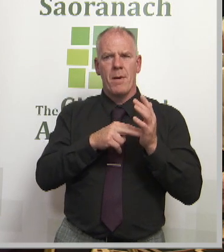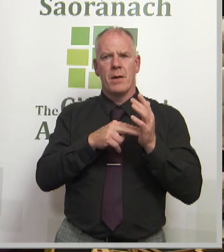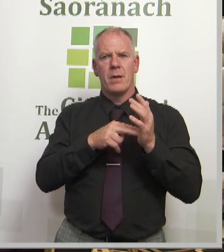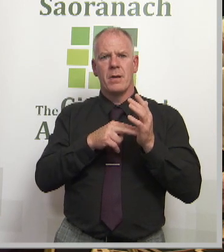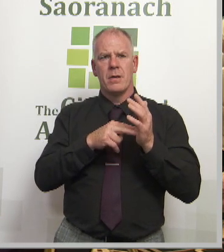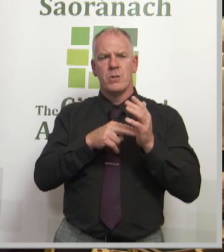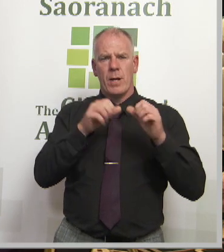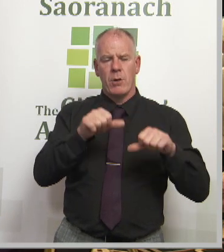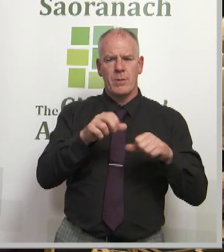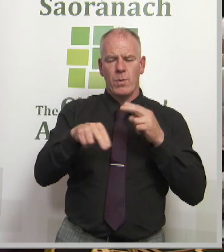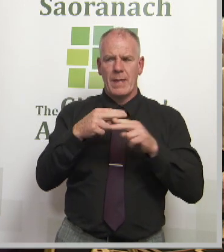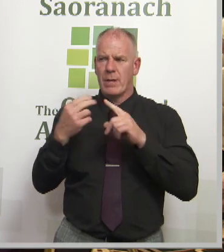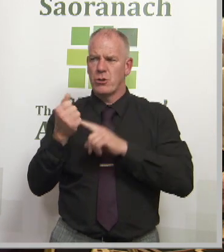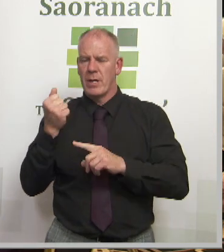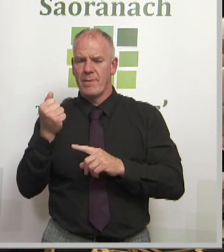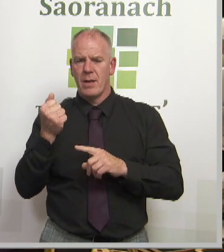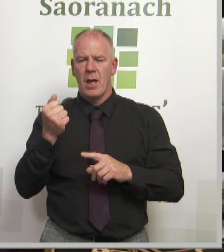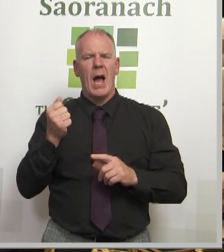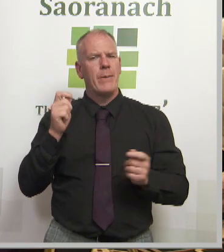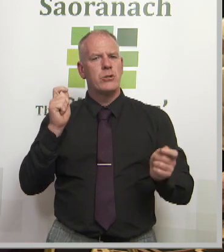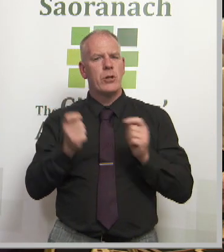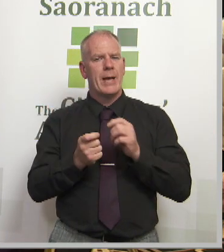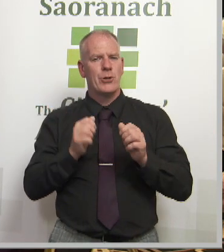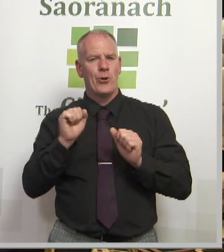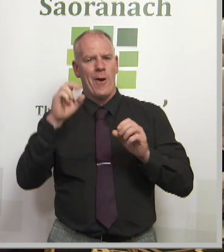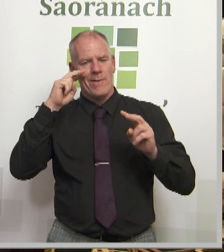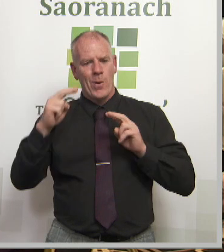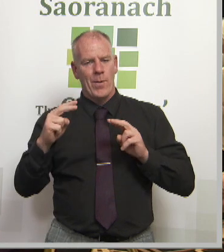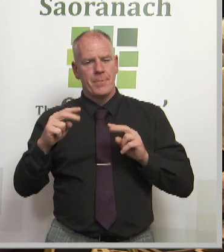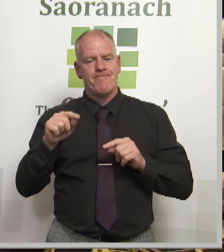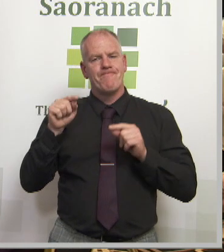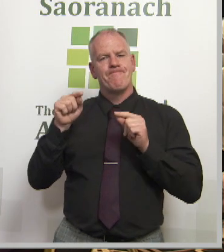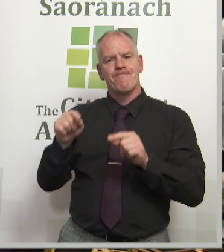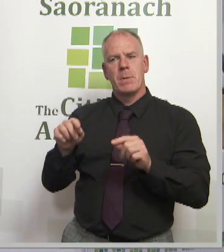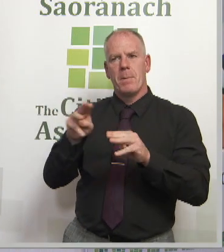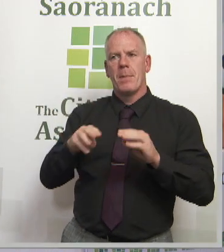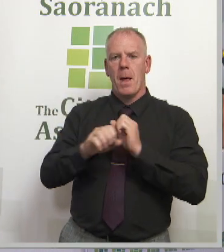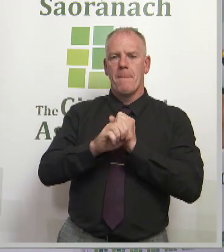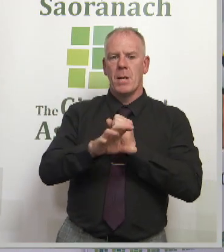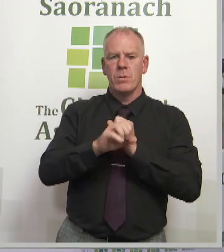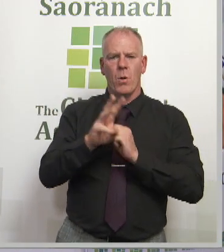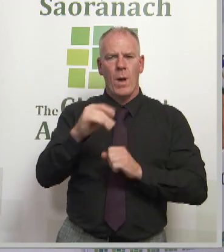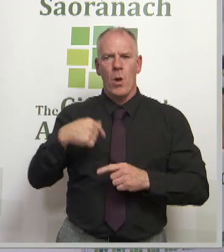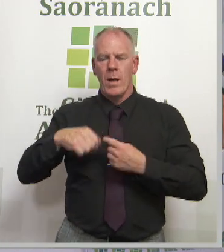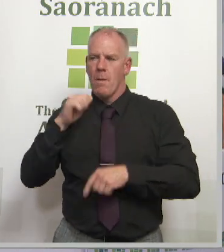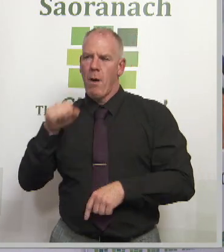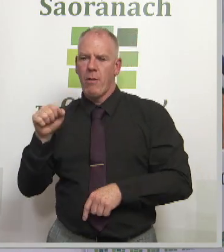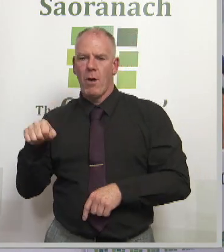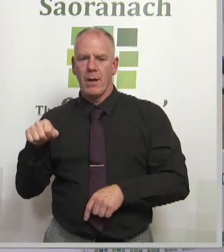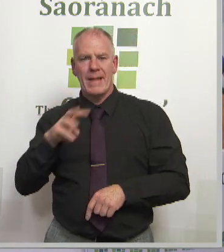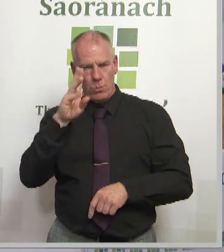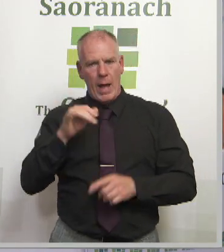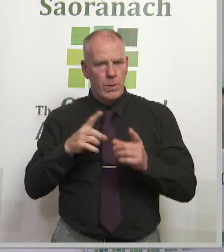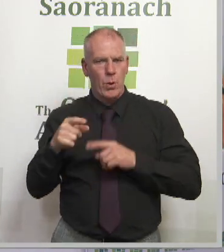them. And I think I'd switch what you were saying there about the, well, if these people are polluting, why do we bother? And go, that's precisely why